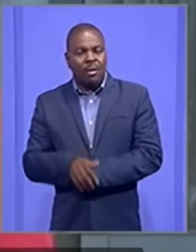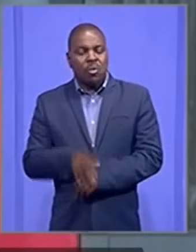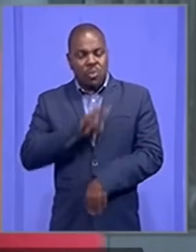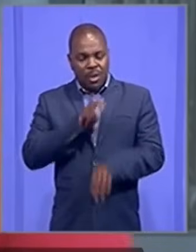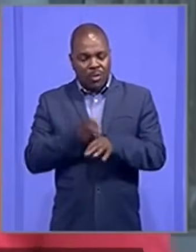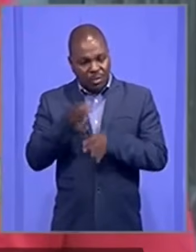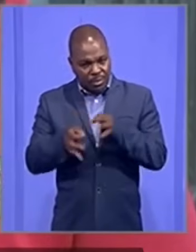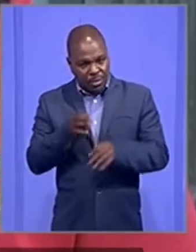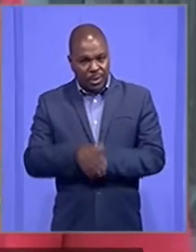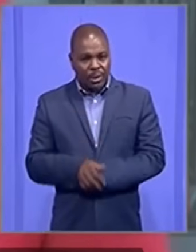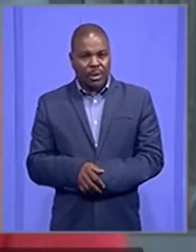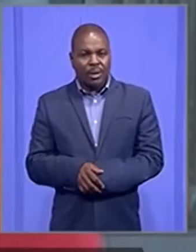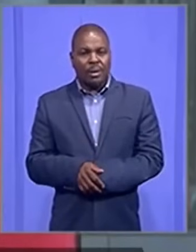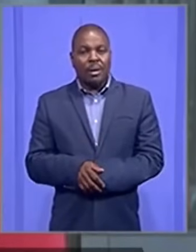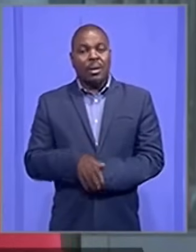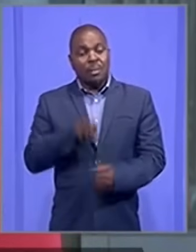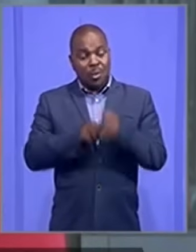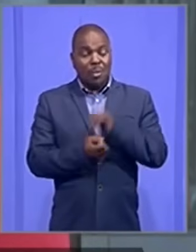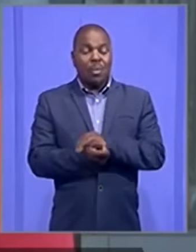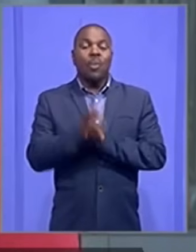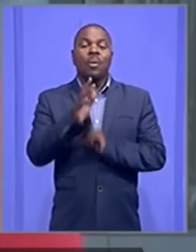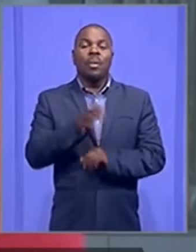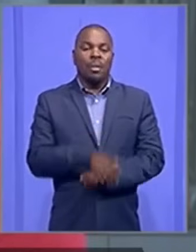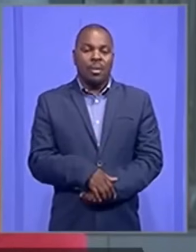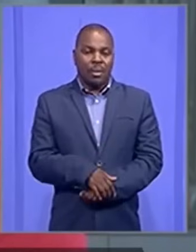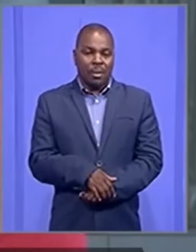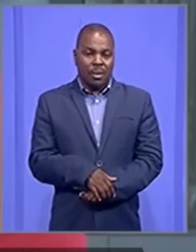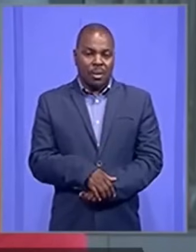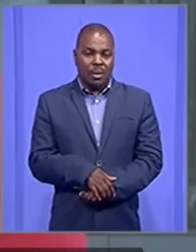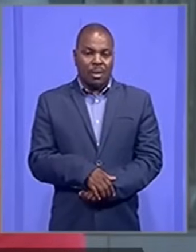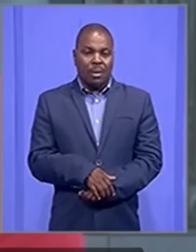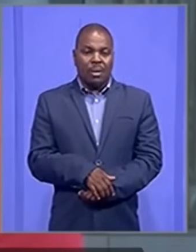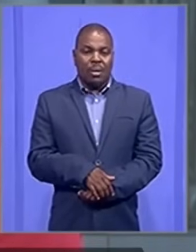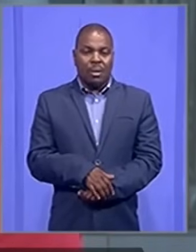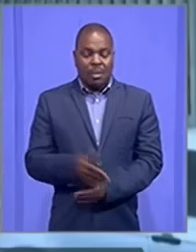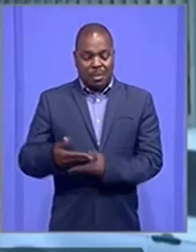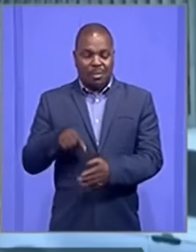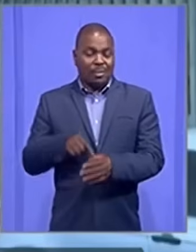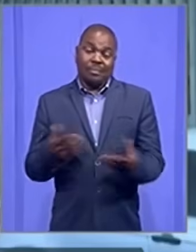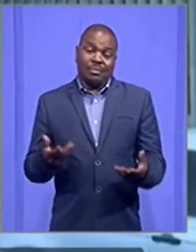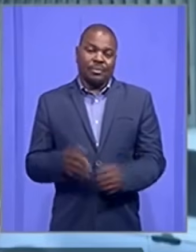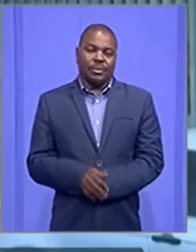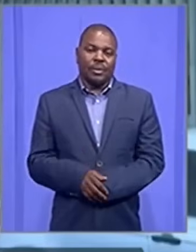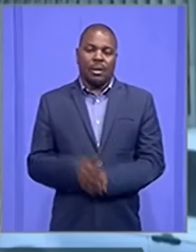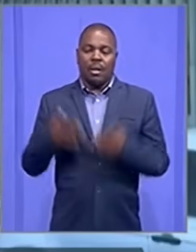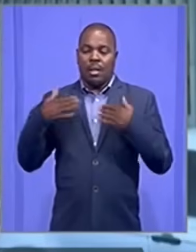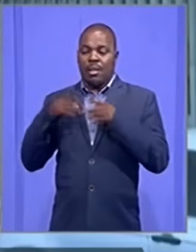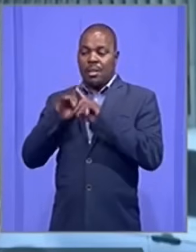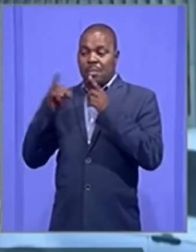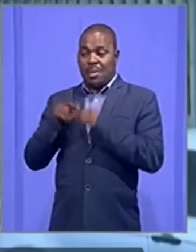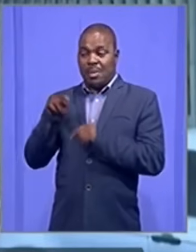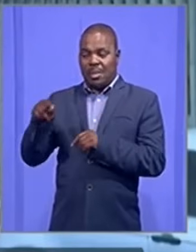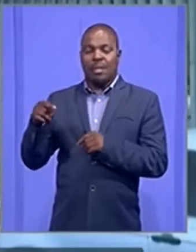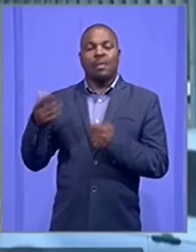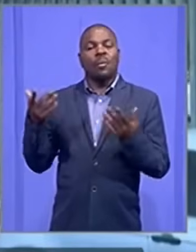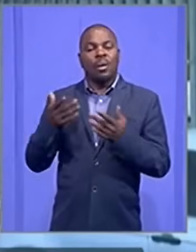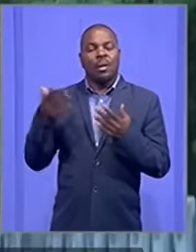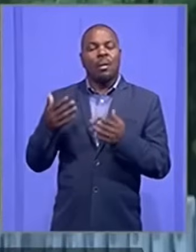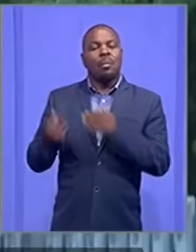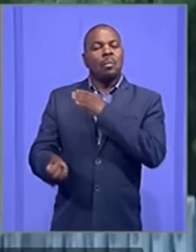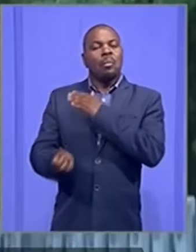we have to explain then it will be a problem. I mean for the baby. Ba khore tsa maphelo ka province ya